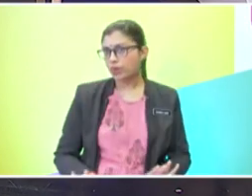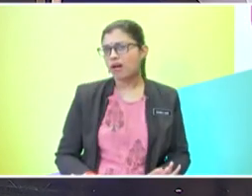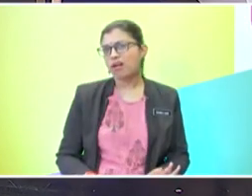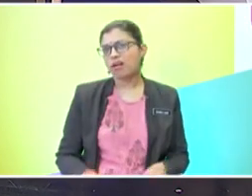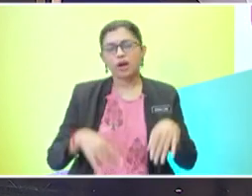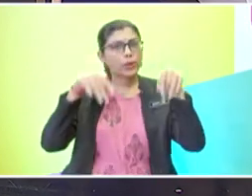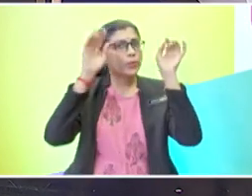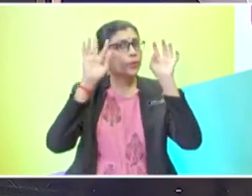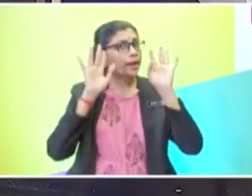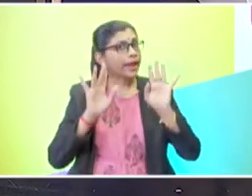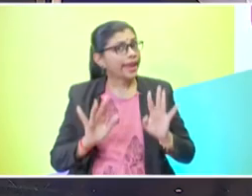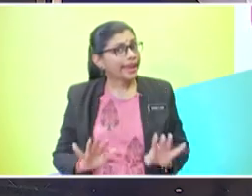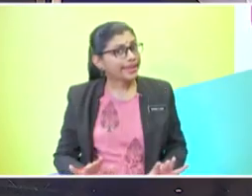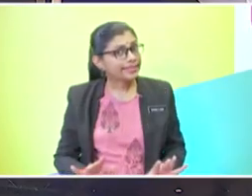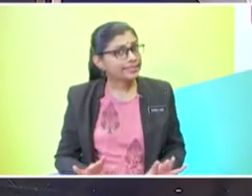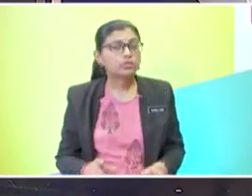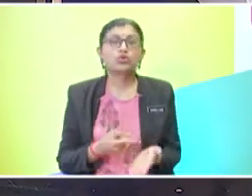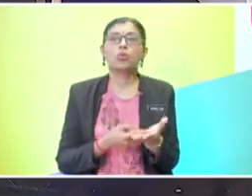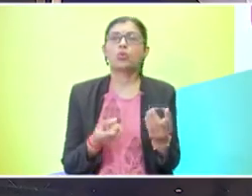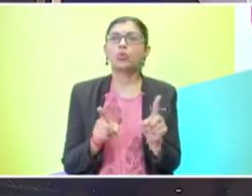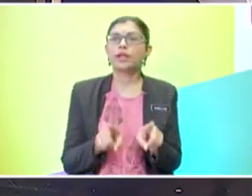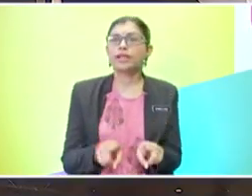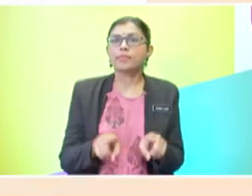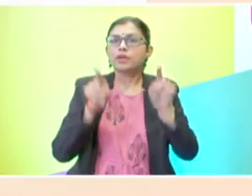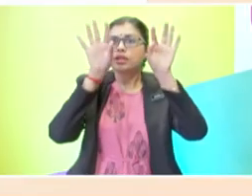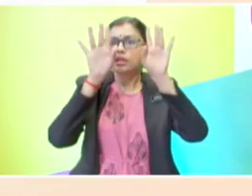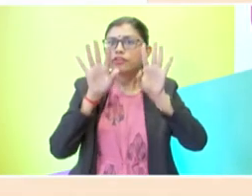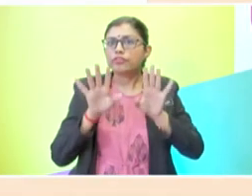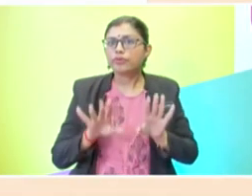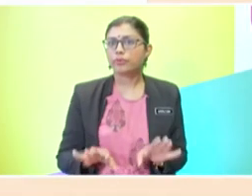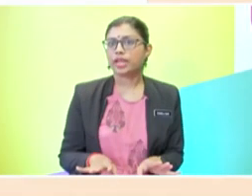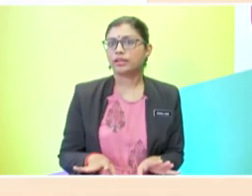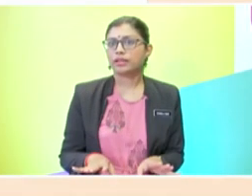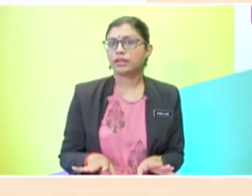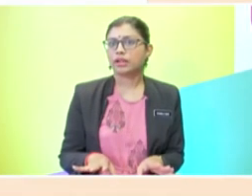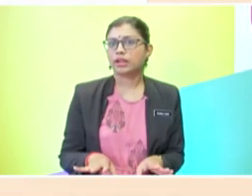rainy day, kids. Okay, what will happen to the small hawkers like that? So they might